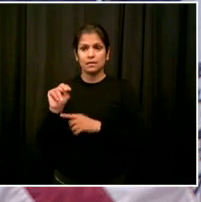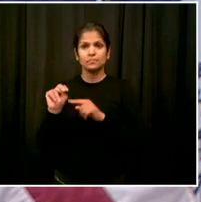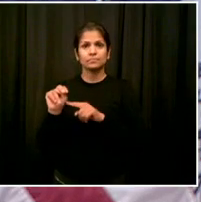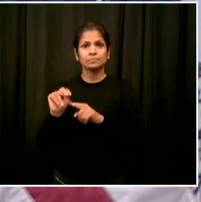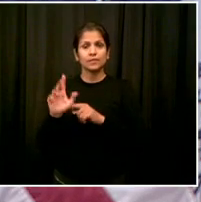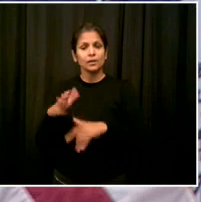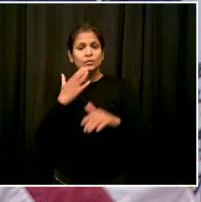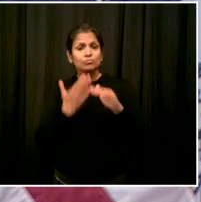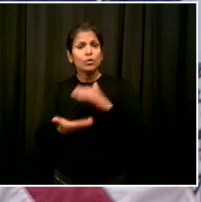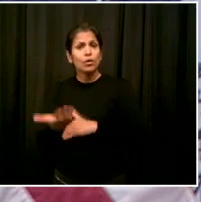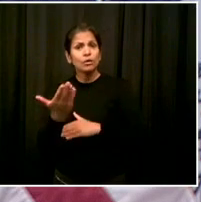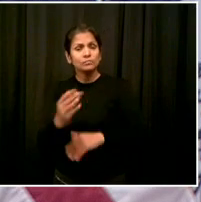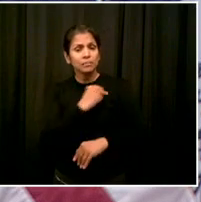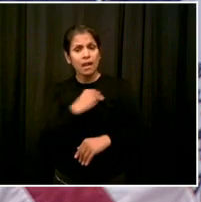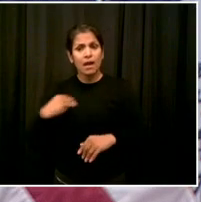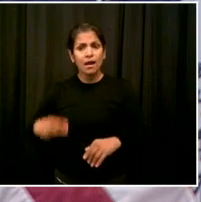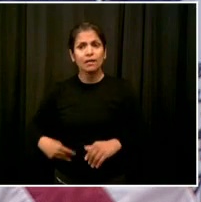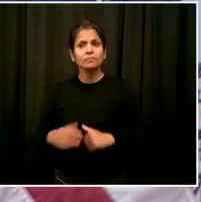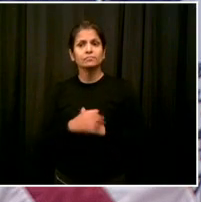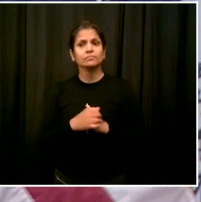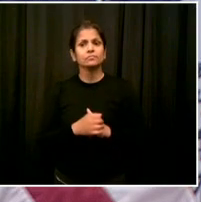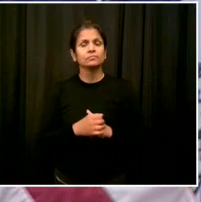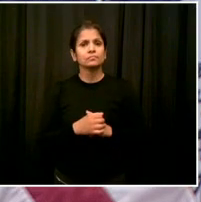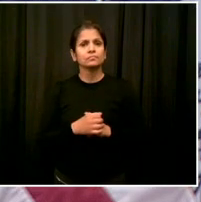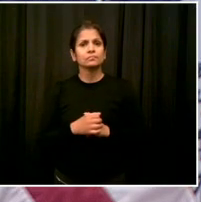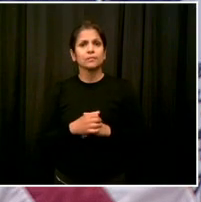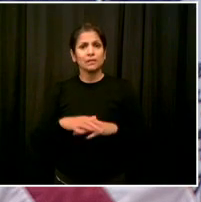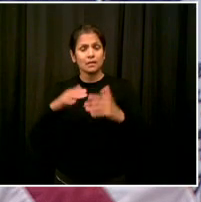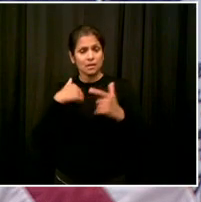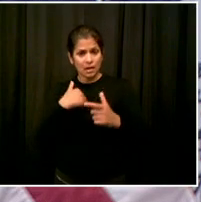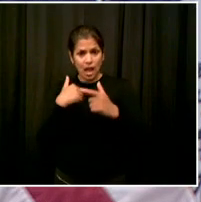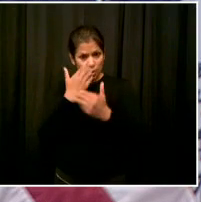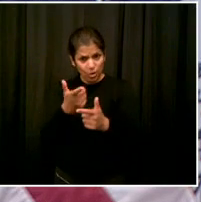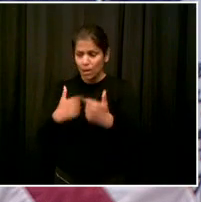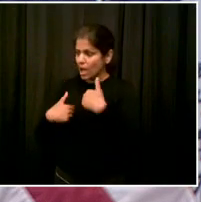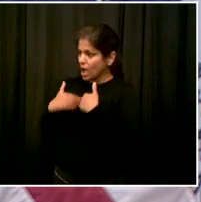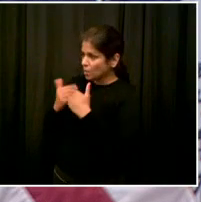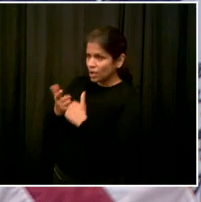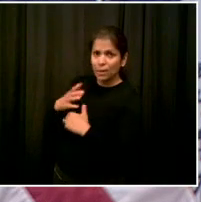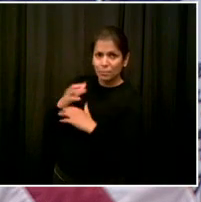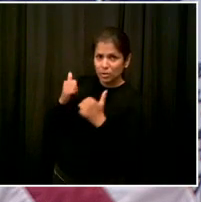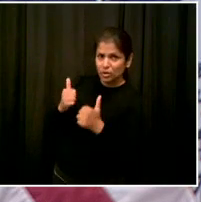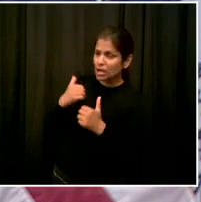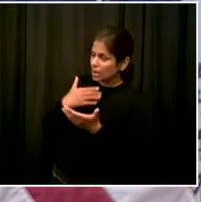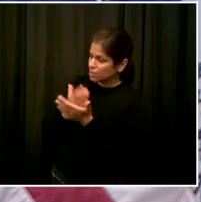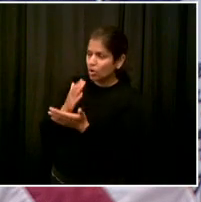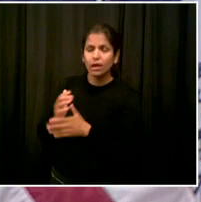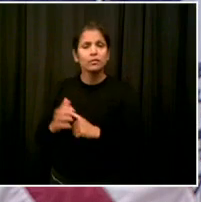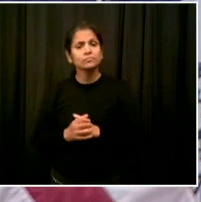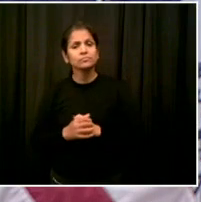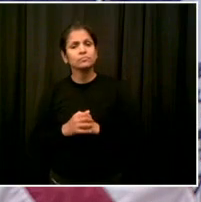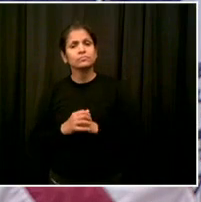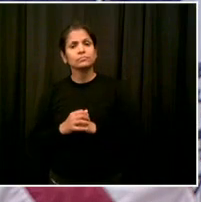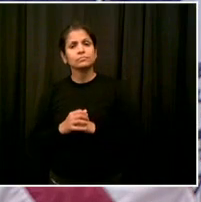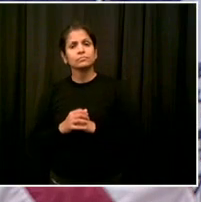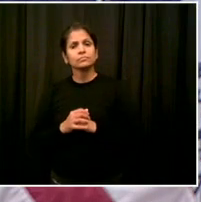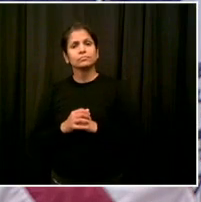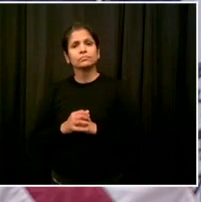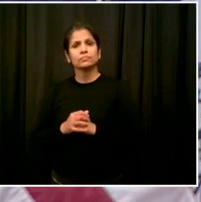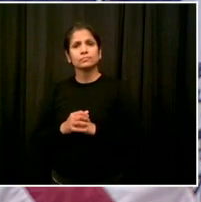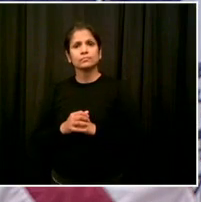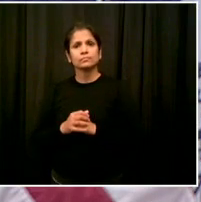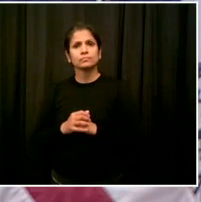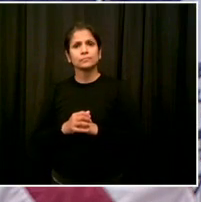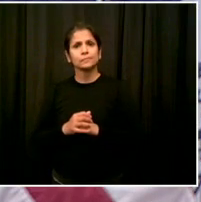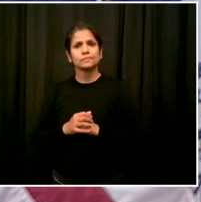question. How you doing, Duncan? I'm okay. I'm hanging in there. Are you doing okay? Yes, sir. Good, good. Glad to hear it.